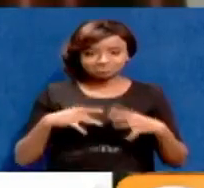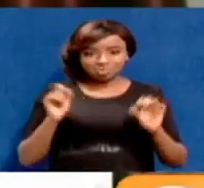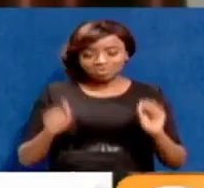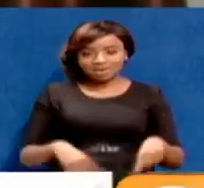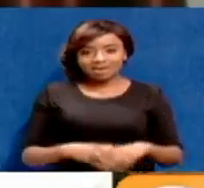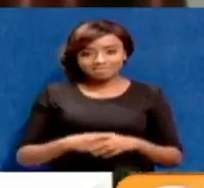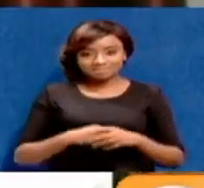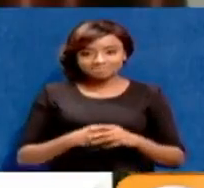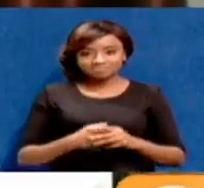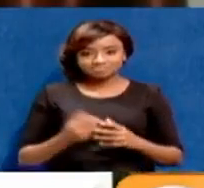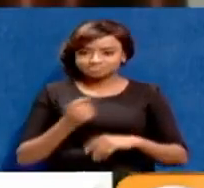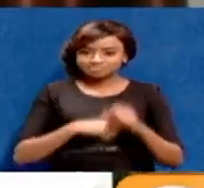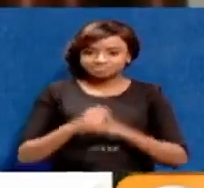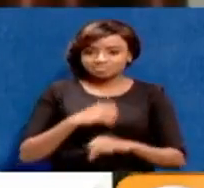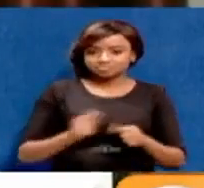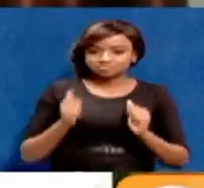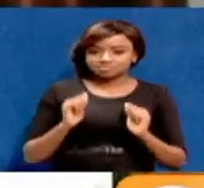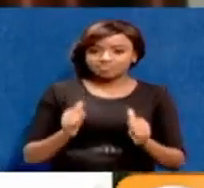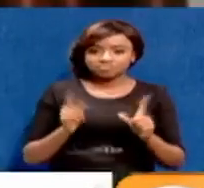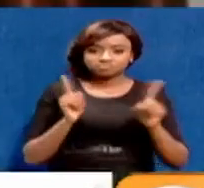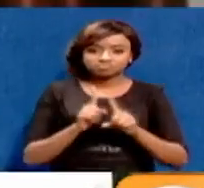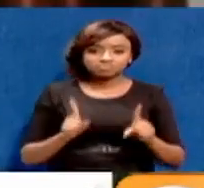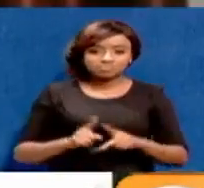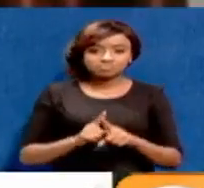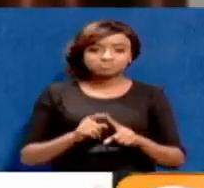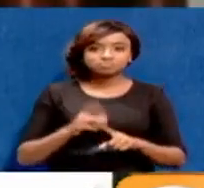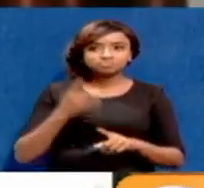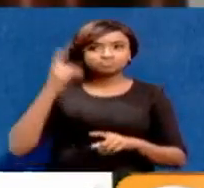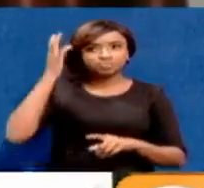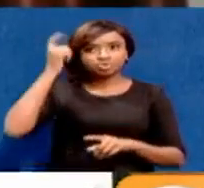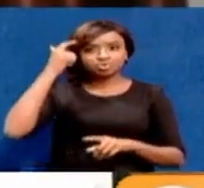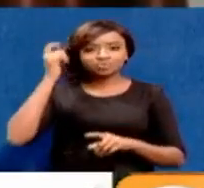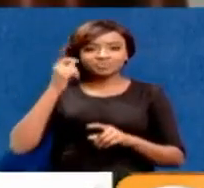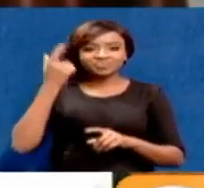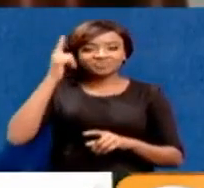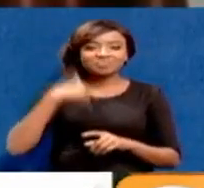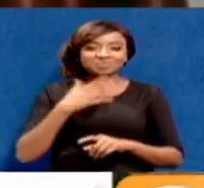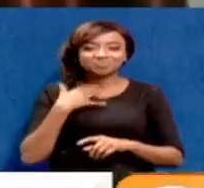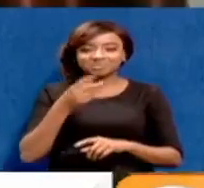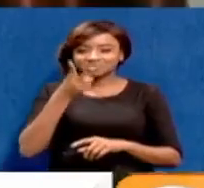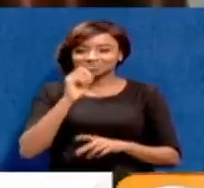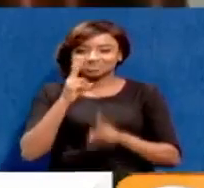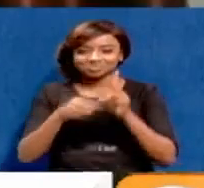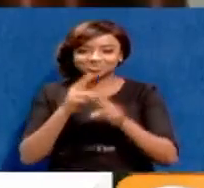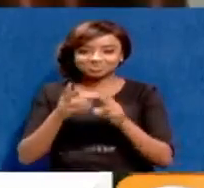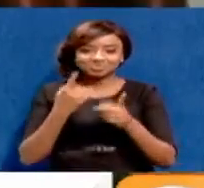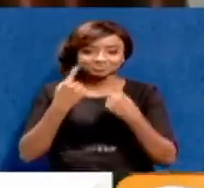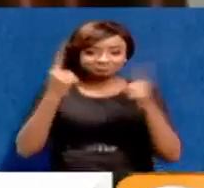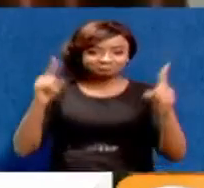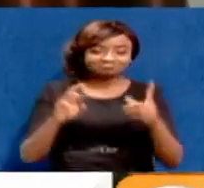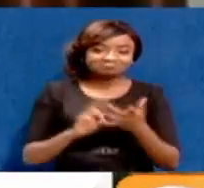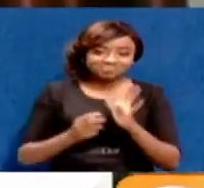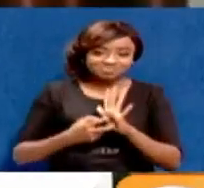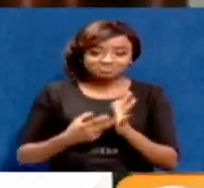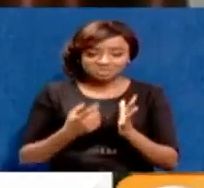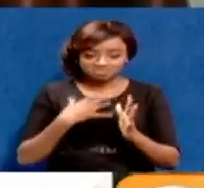begin to behave. If you know that for me to run in 2022, I need clearance from NCIC, I need to keep my books with